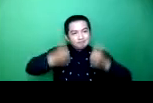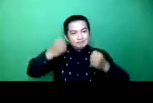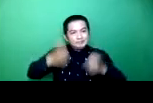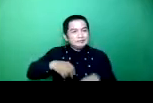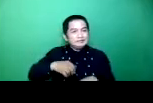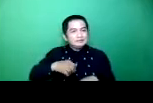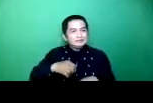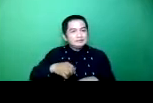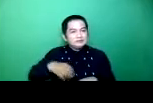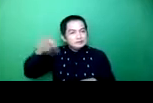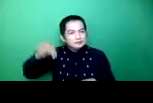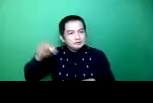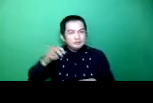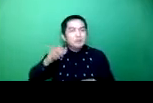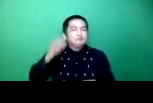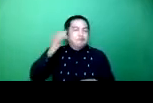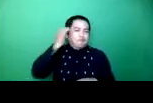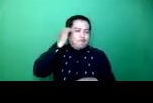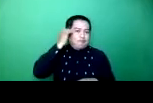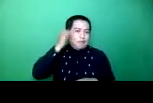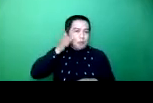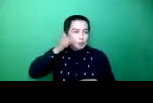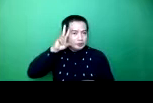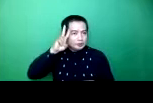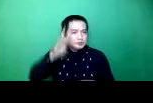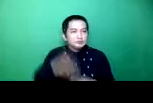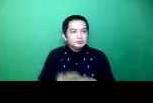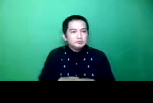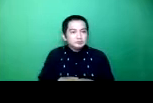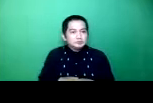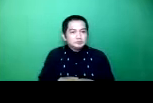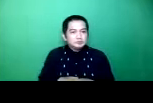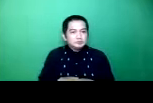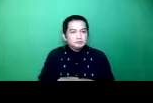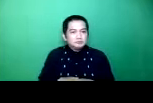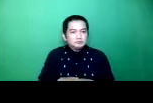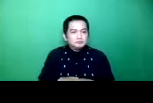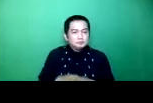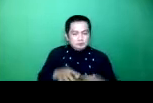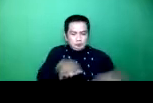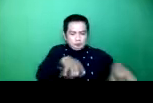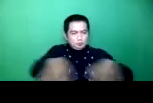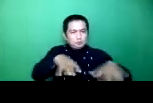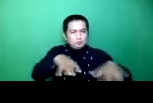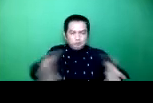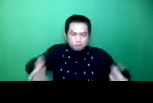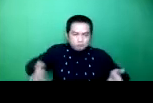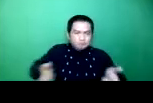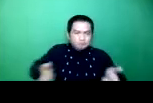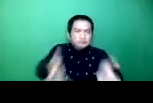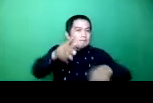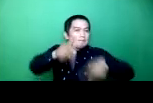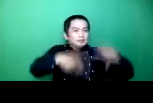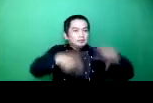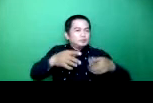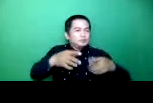necessarily consciously being driven. There's not like some kind of group or conscious movement that is pushing people to go